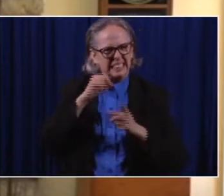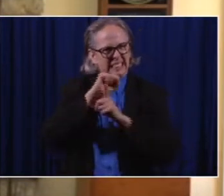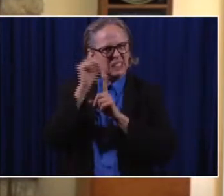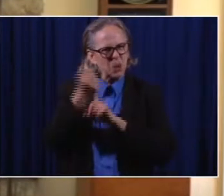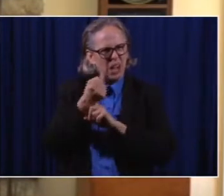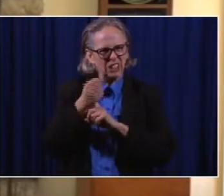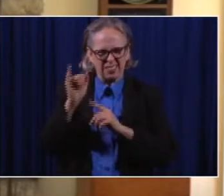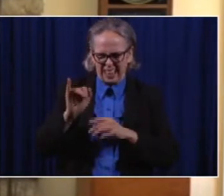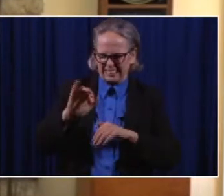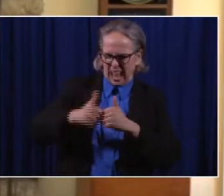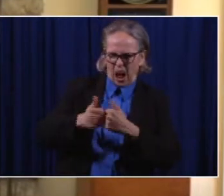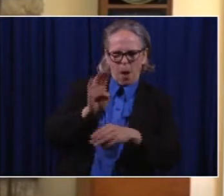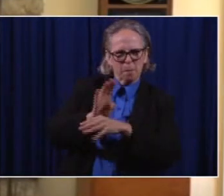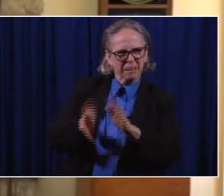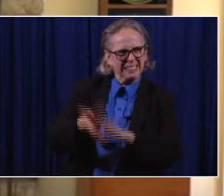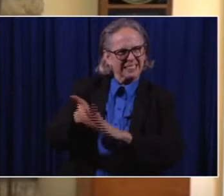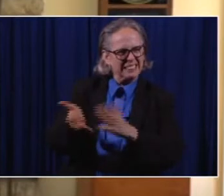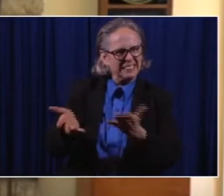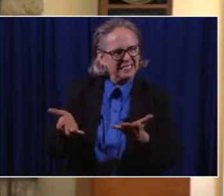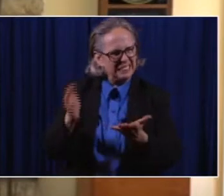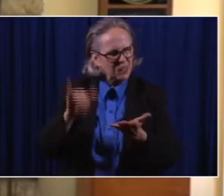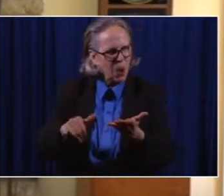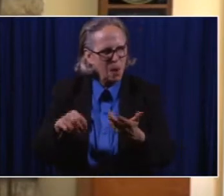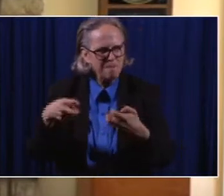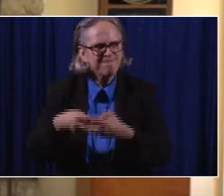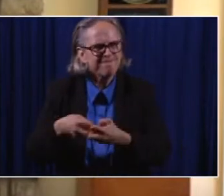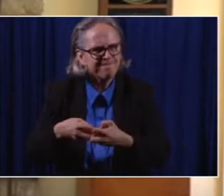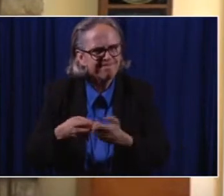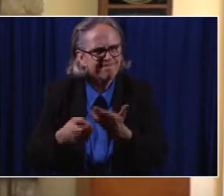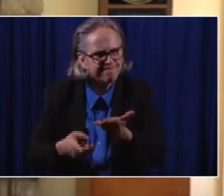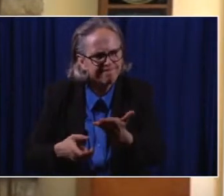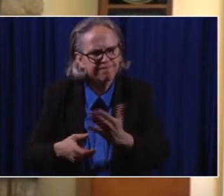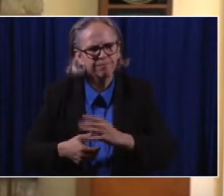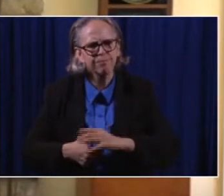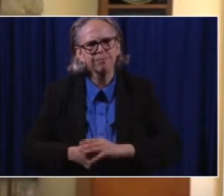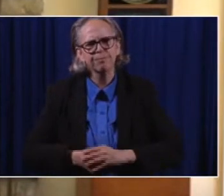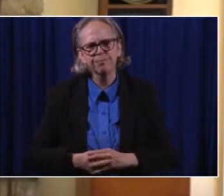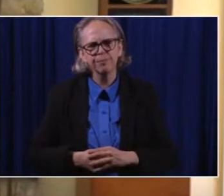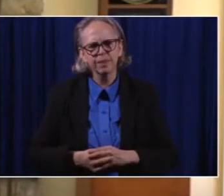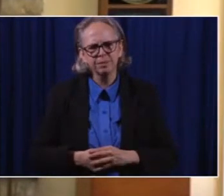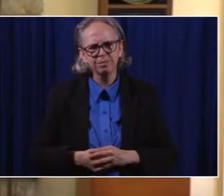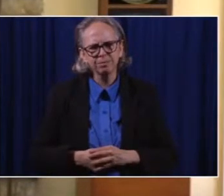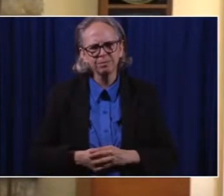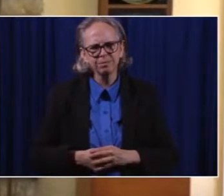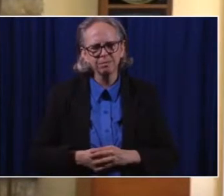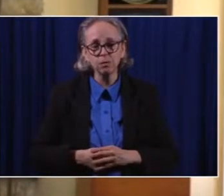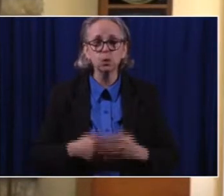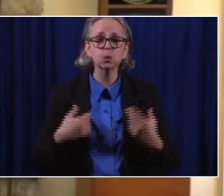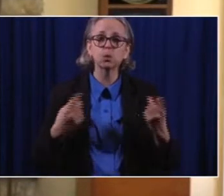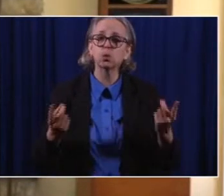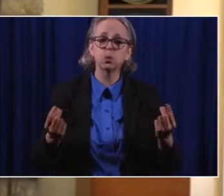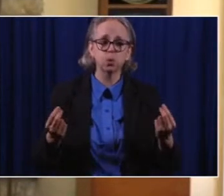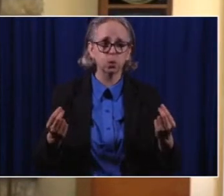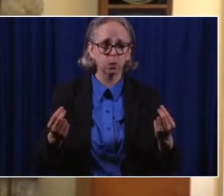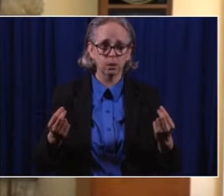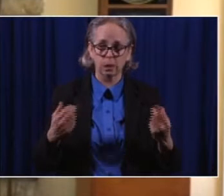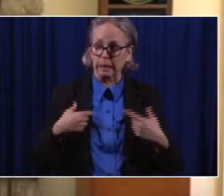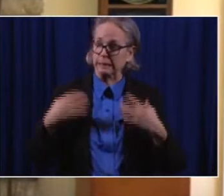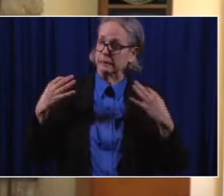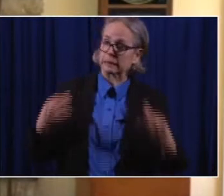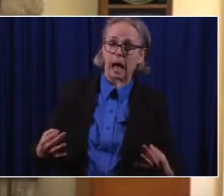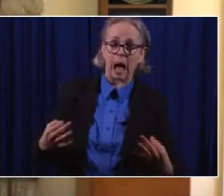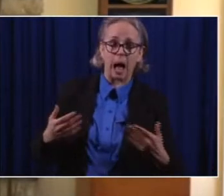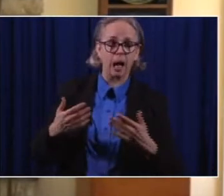thing, as I said in my opening comments today, we're going to first talk to our hospitals. We talk to our hospitals all the